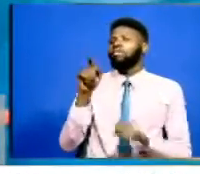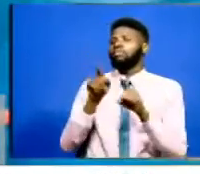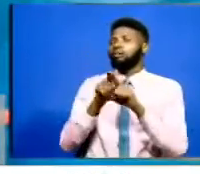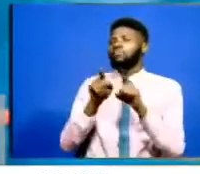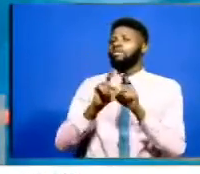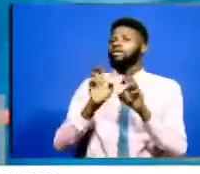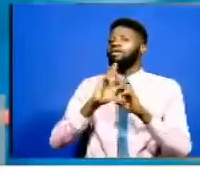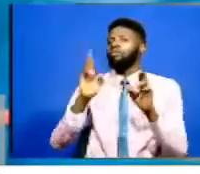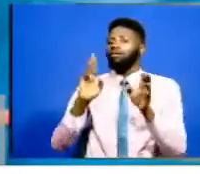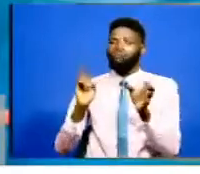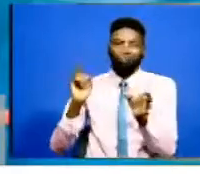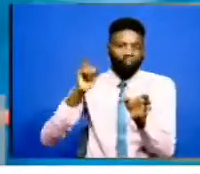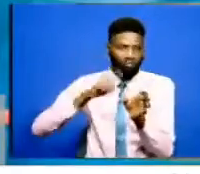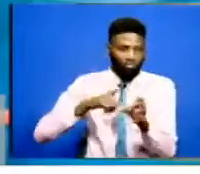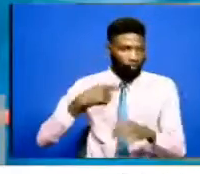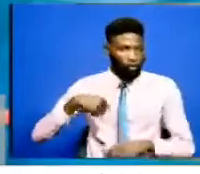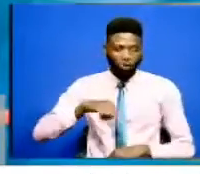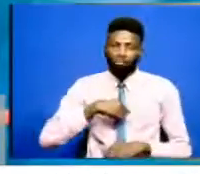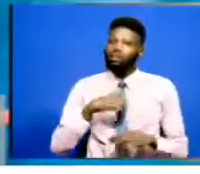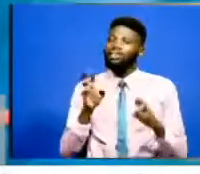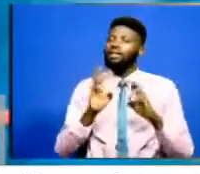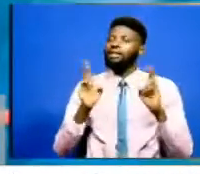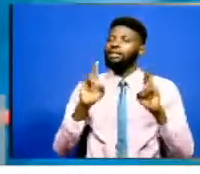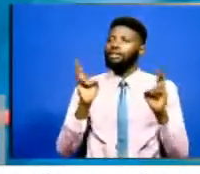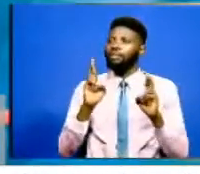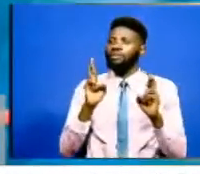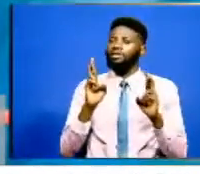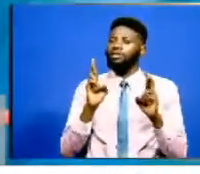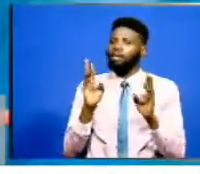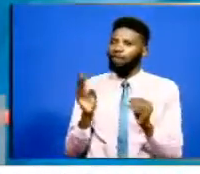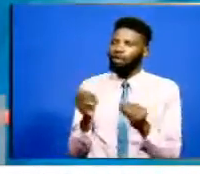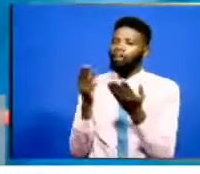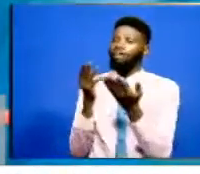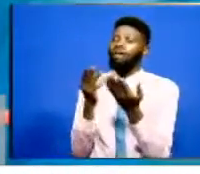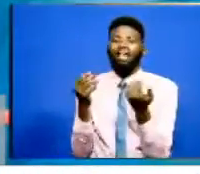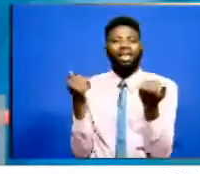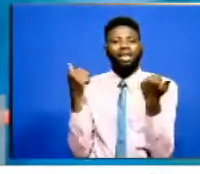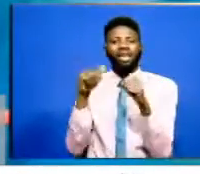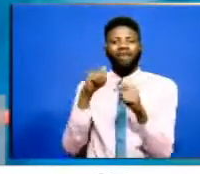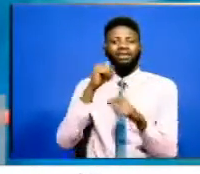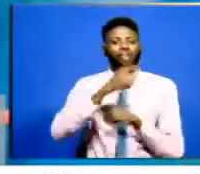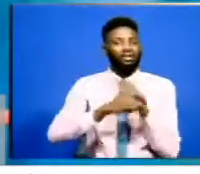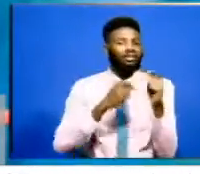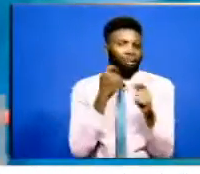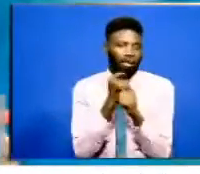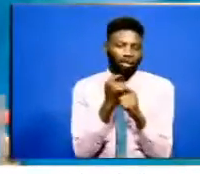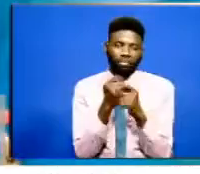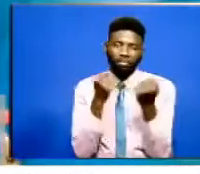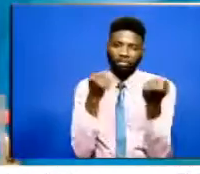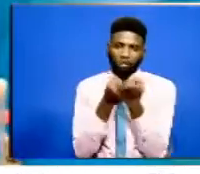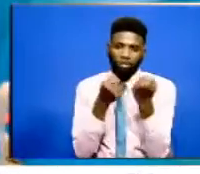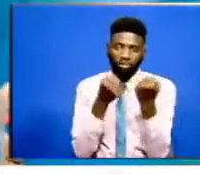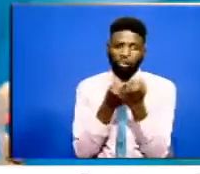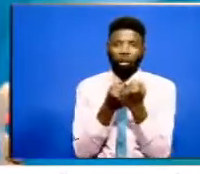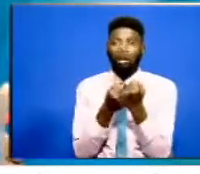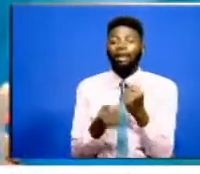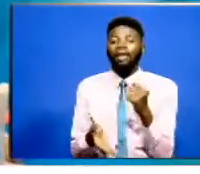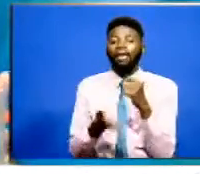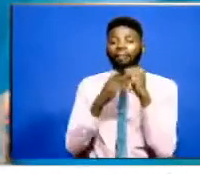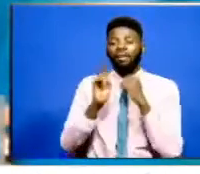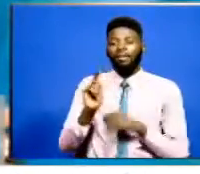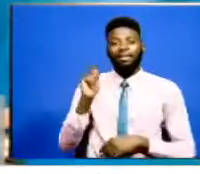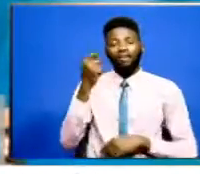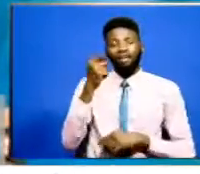join. We are really ready to provide any kinds of support for to see Kenyan joining. And it's